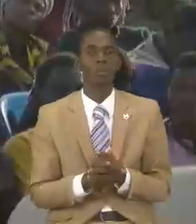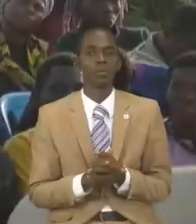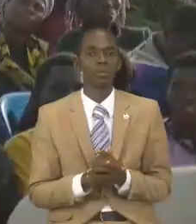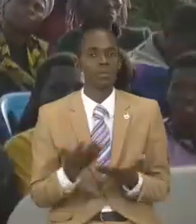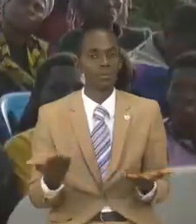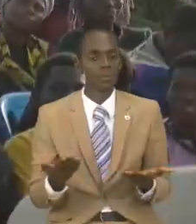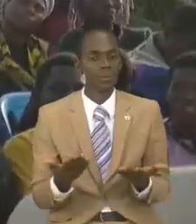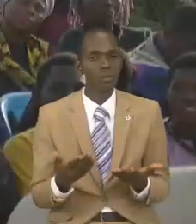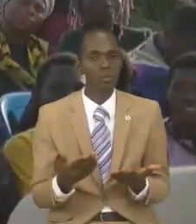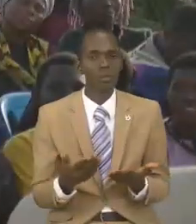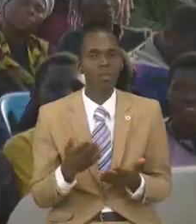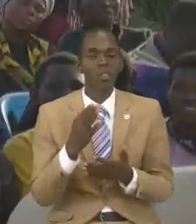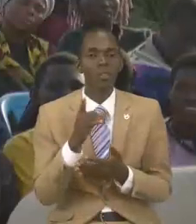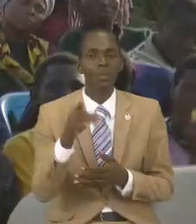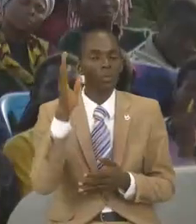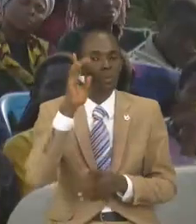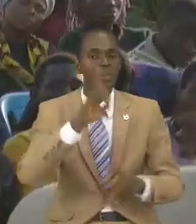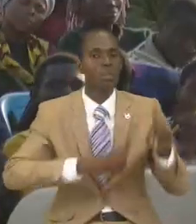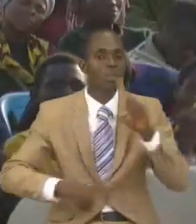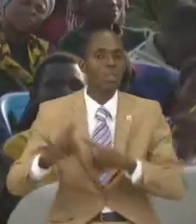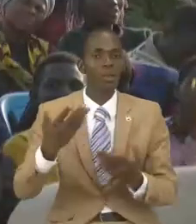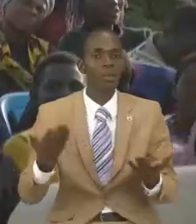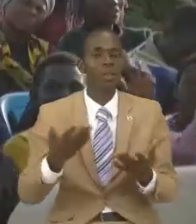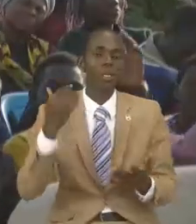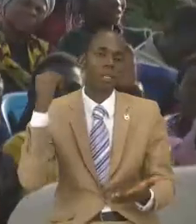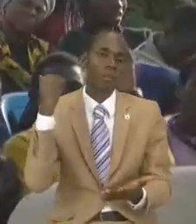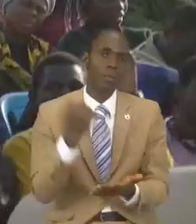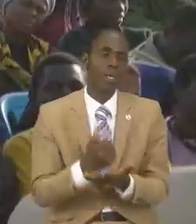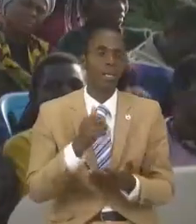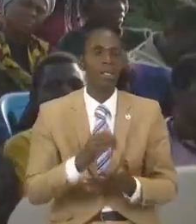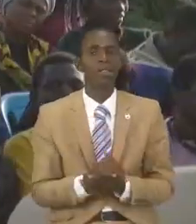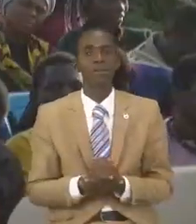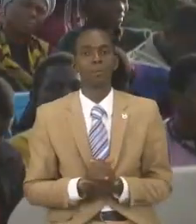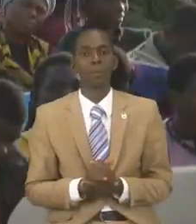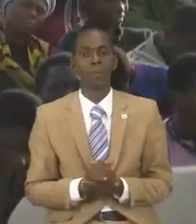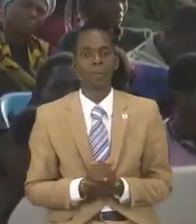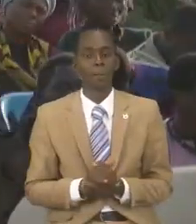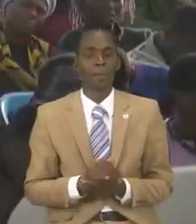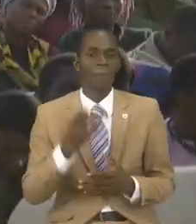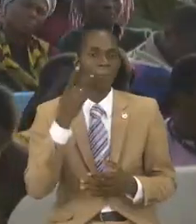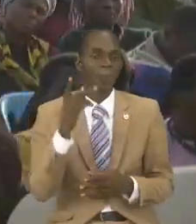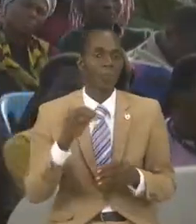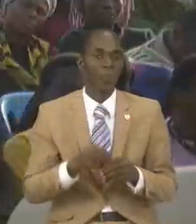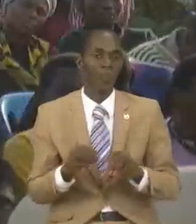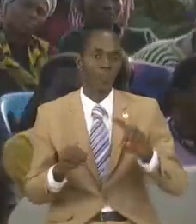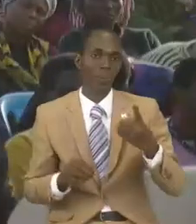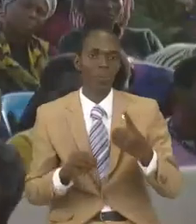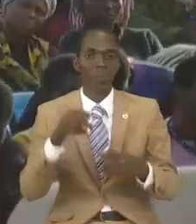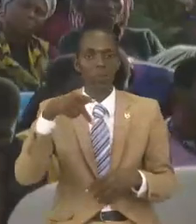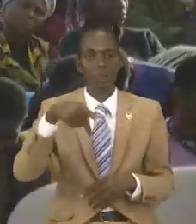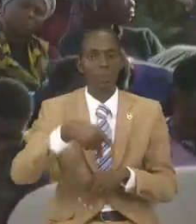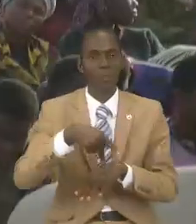Somebody from Port Harcourt will say amen. Look at 1 Peter chapter